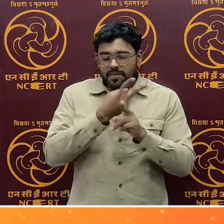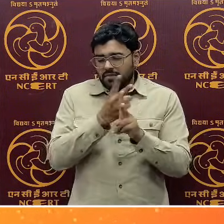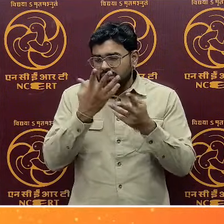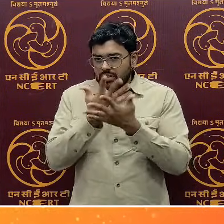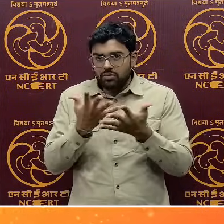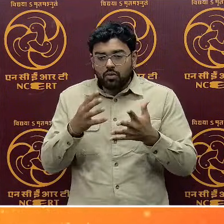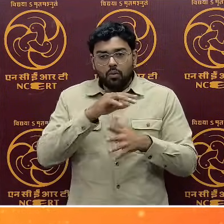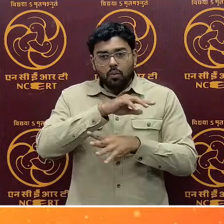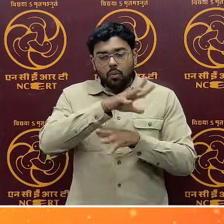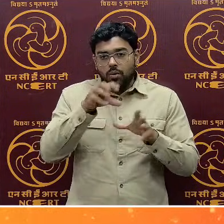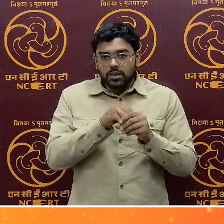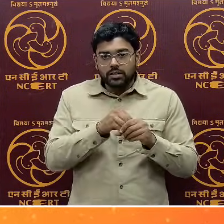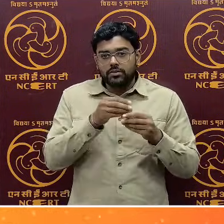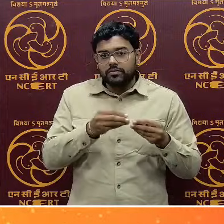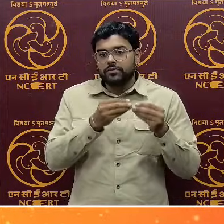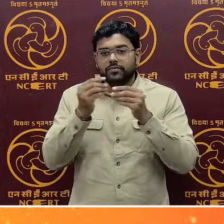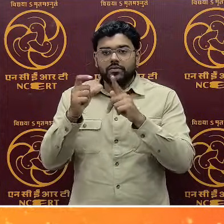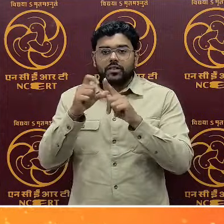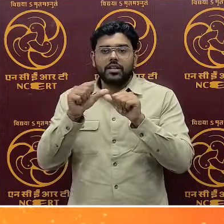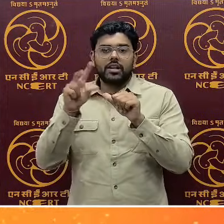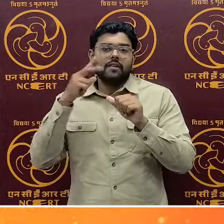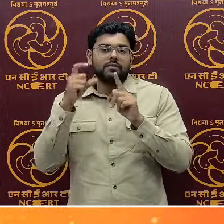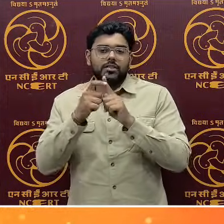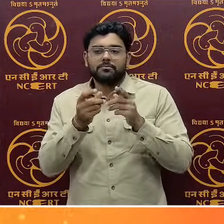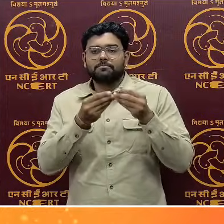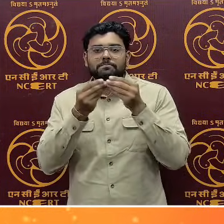to Devonport.